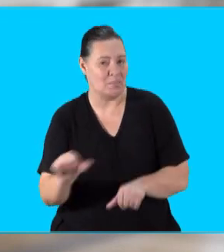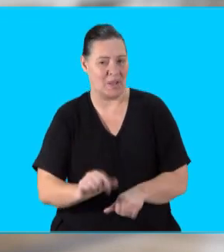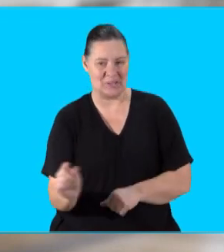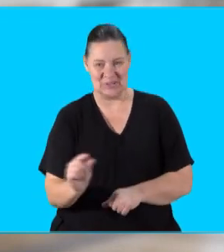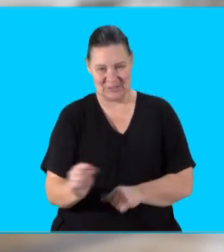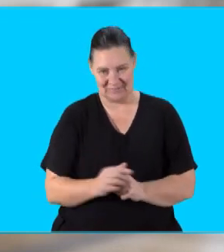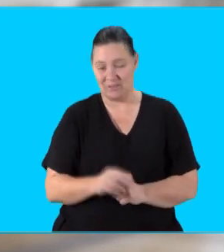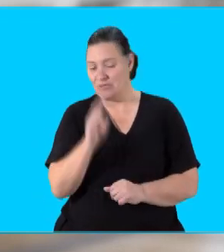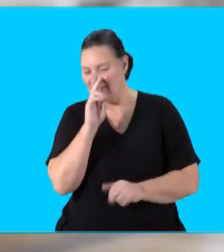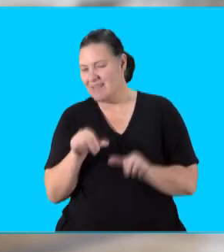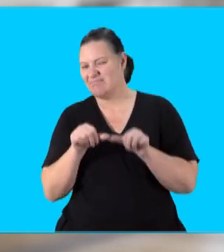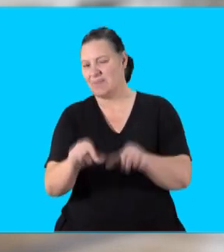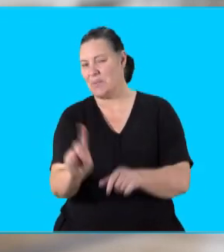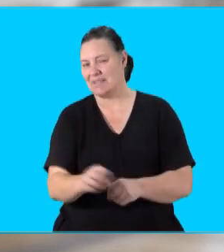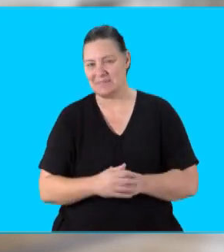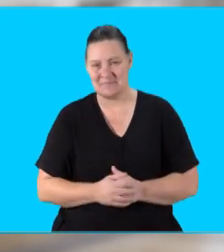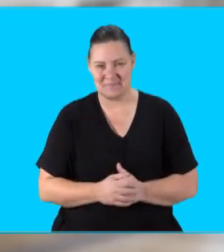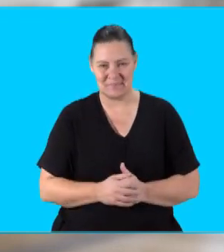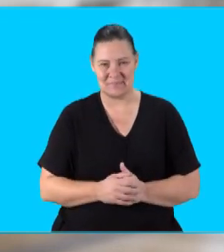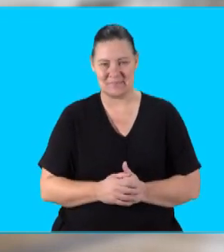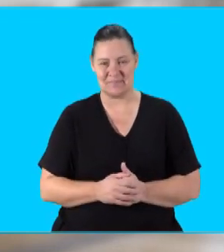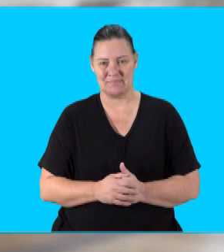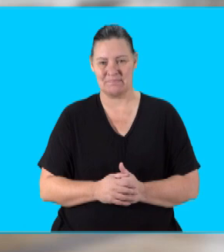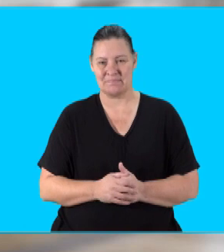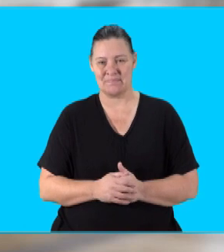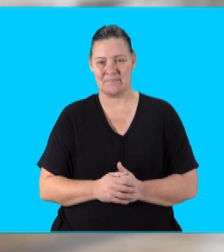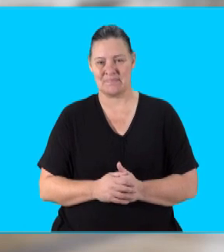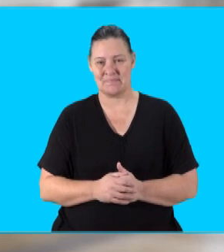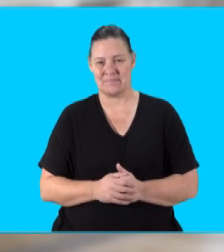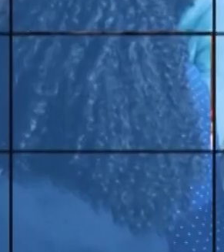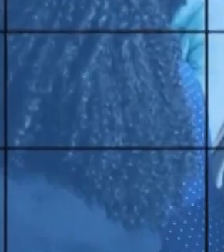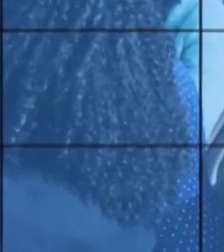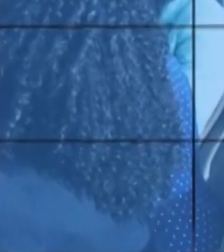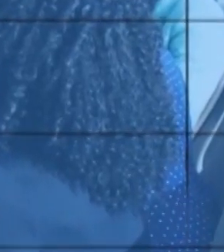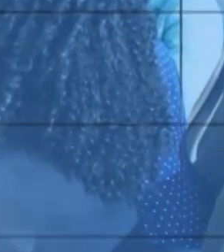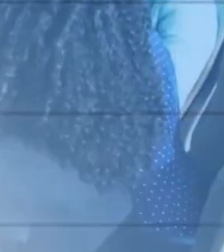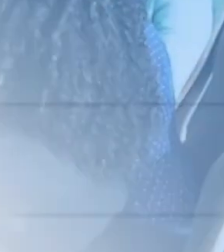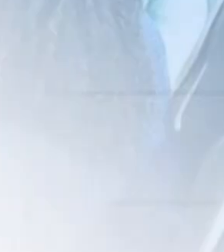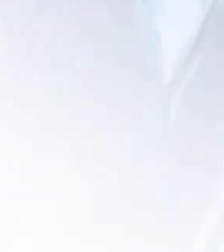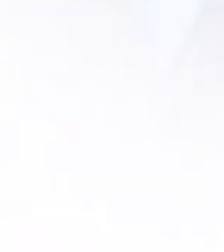to see what the lesson has for us. Stay tuned.